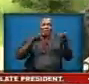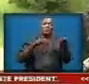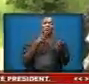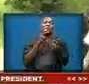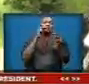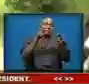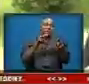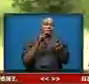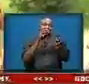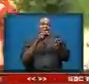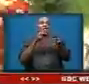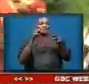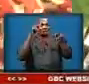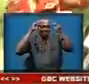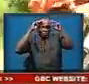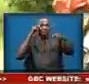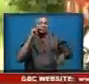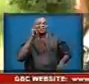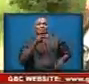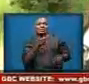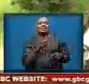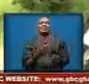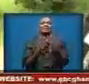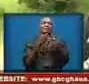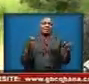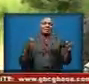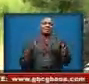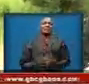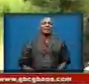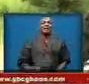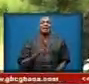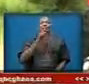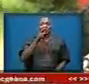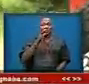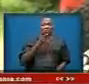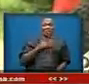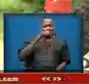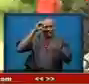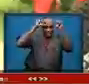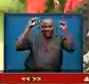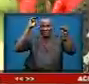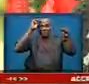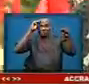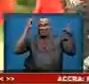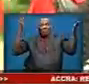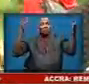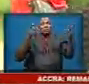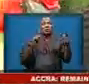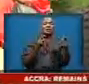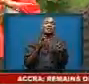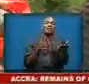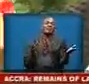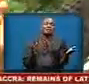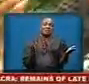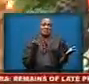Now I see my president as my naked eye. The truth to my president is not more. But